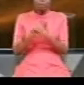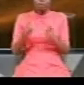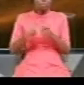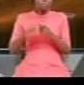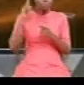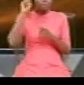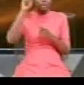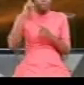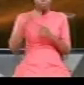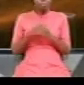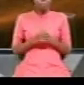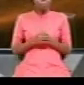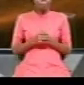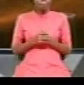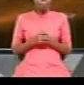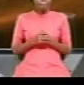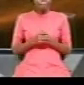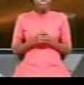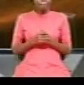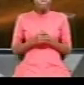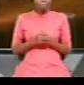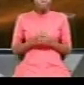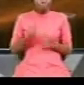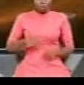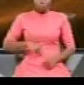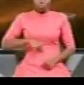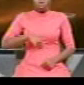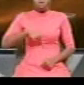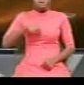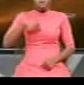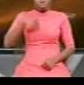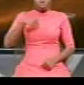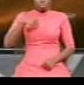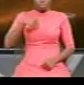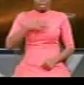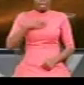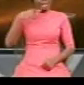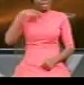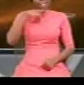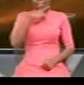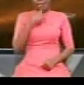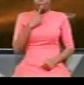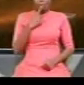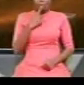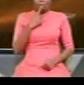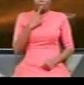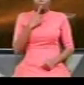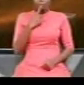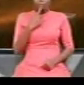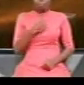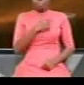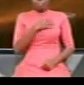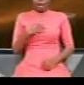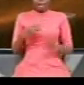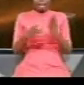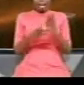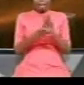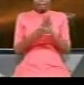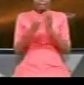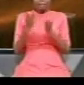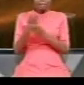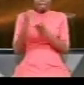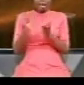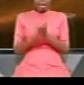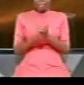unto him: a proud look, a lying tongue, and hand